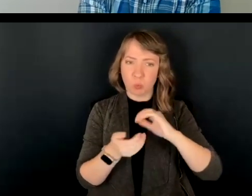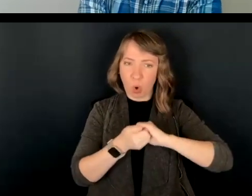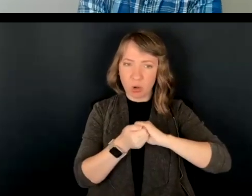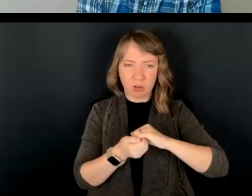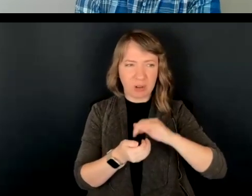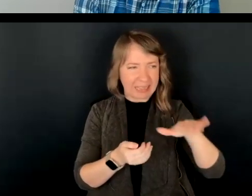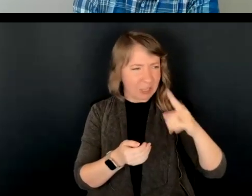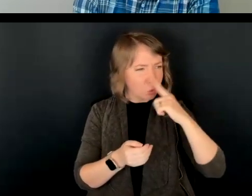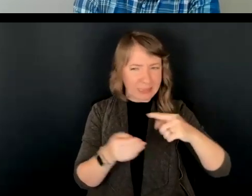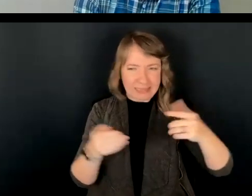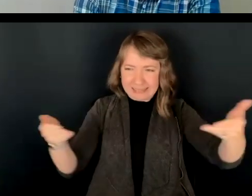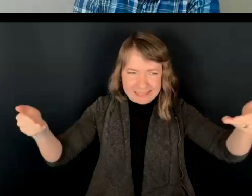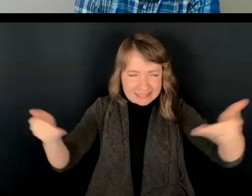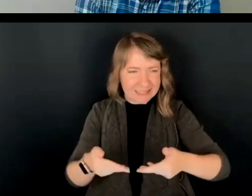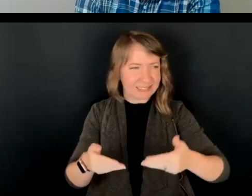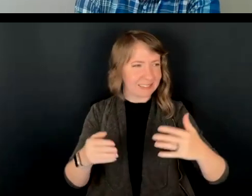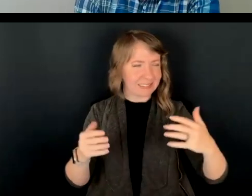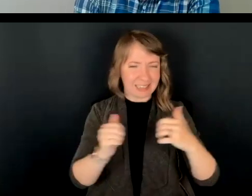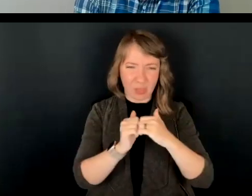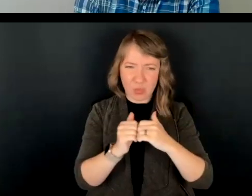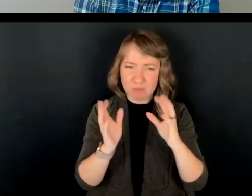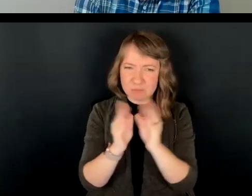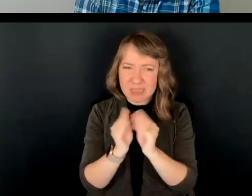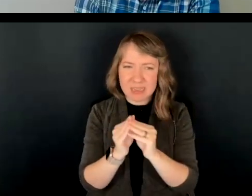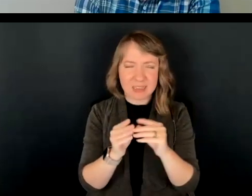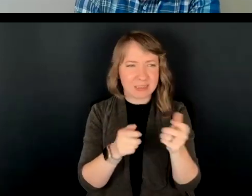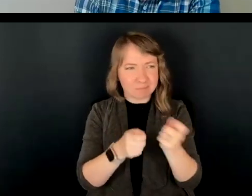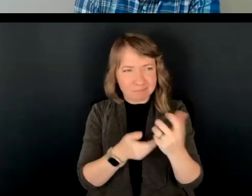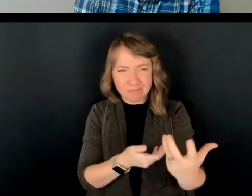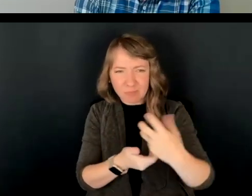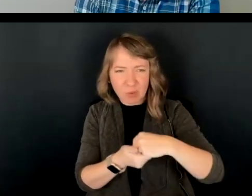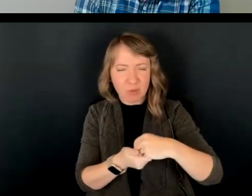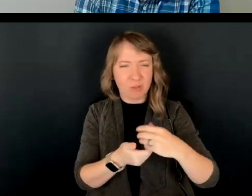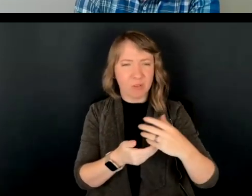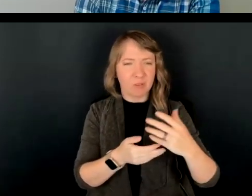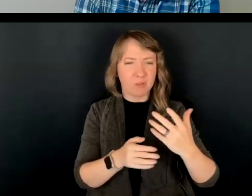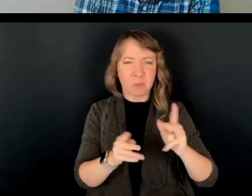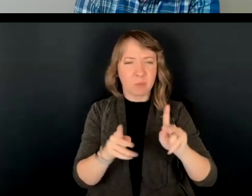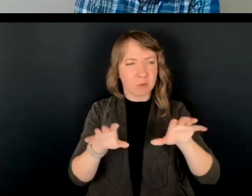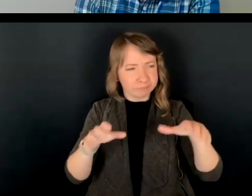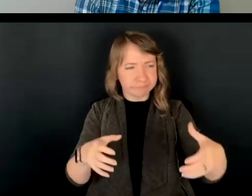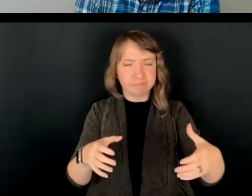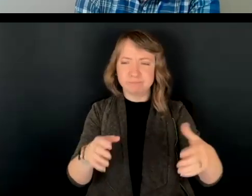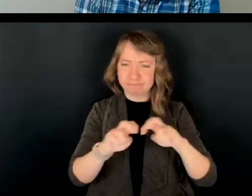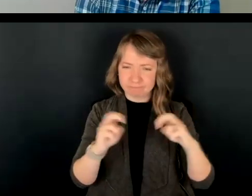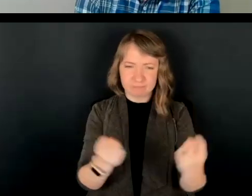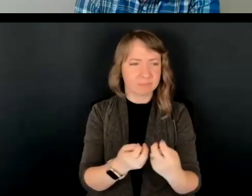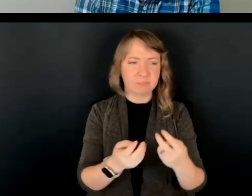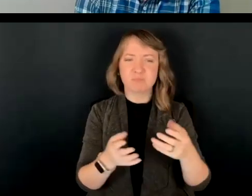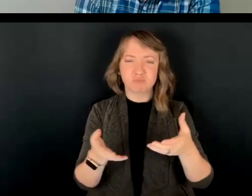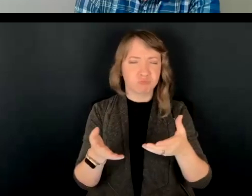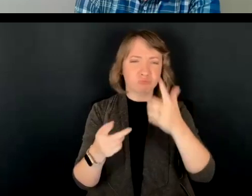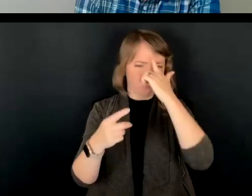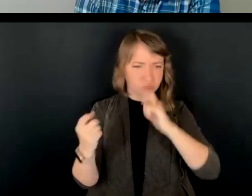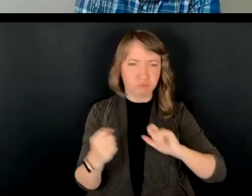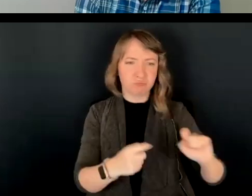people to a meeting? Can we involve them earlier? Just so that everyone is hearing the same thing earlier in